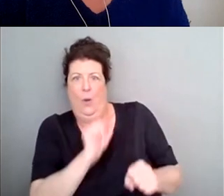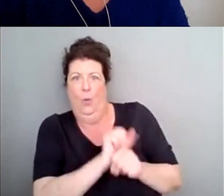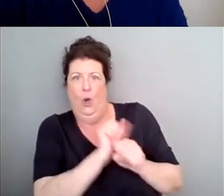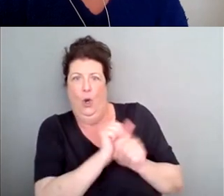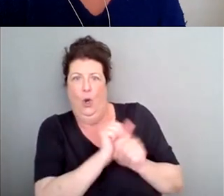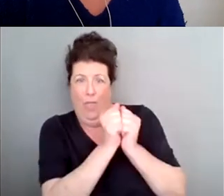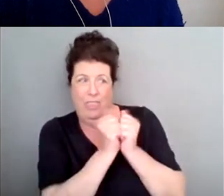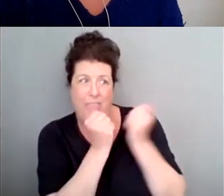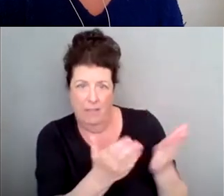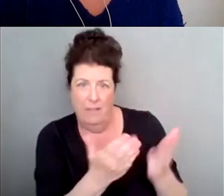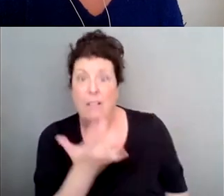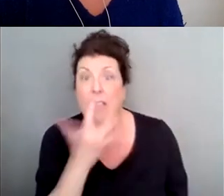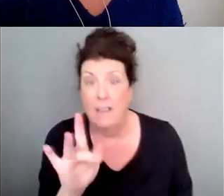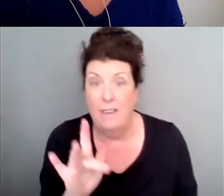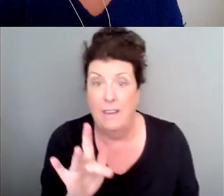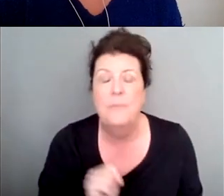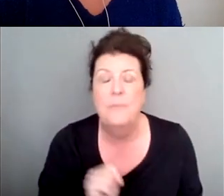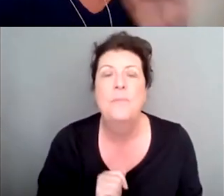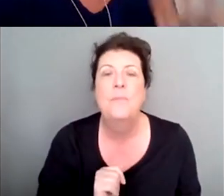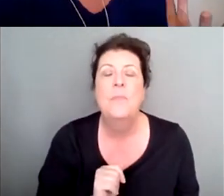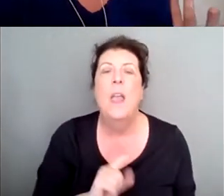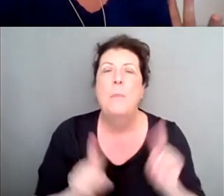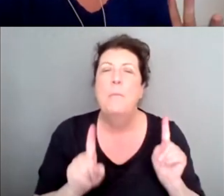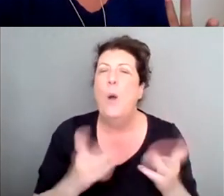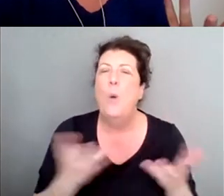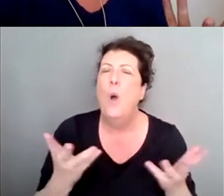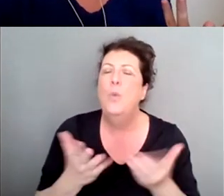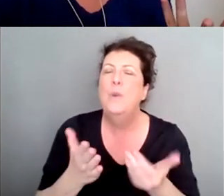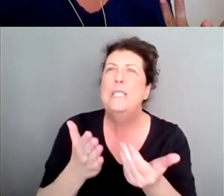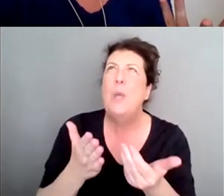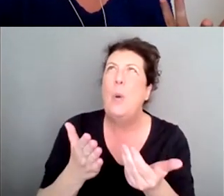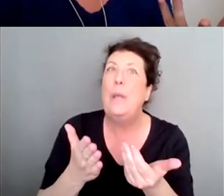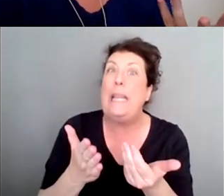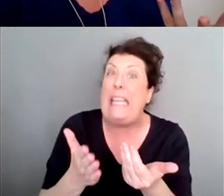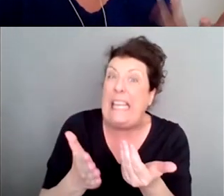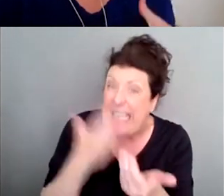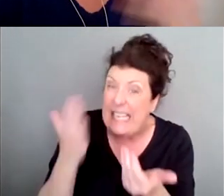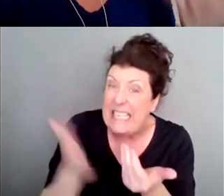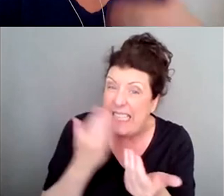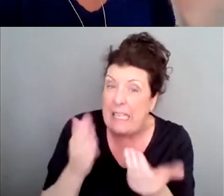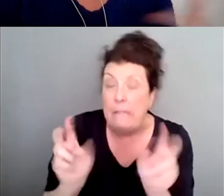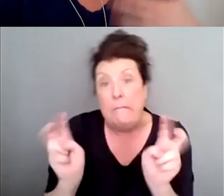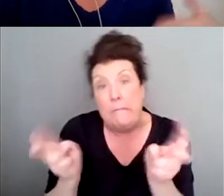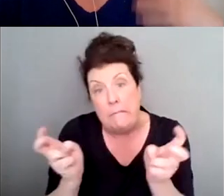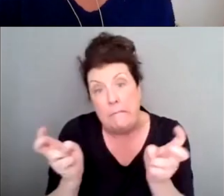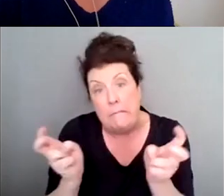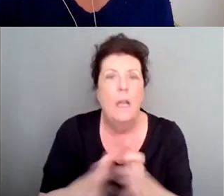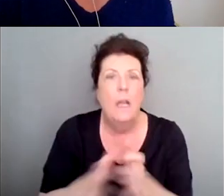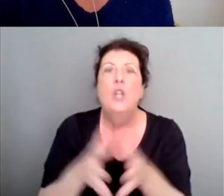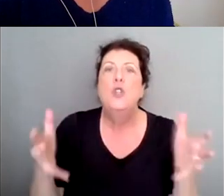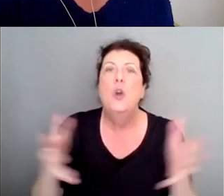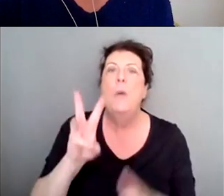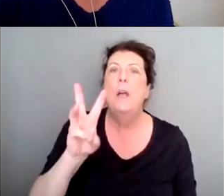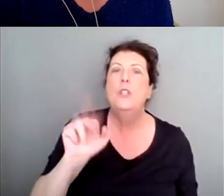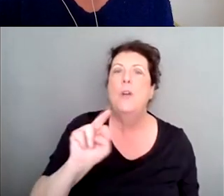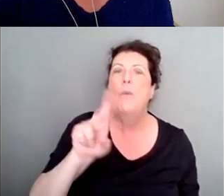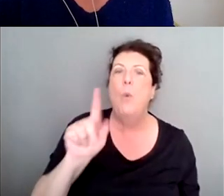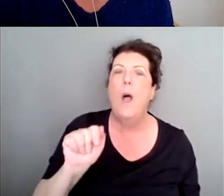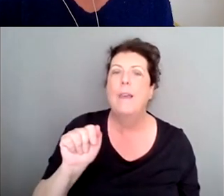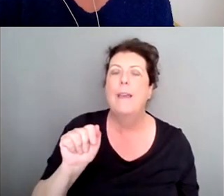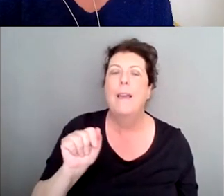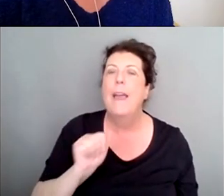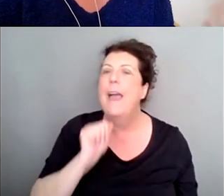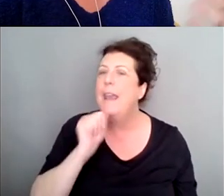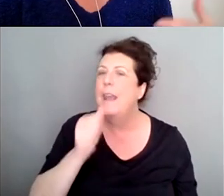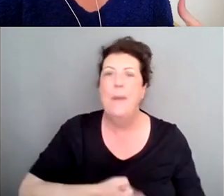what was so like easy in a way is that so much of Wanda had been unexpressed in the MCU